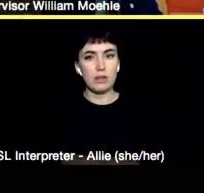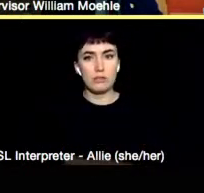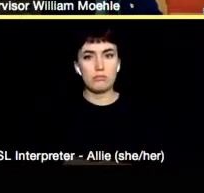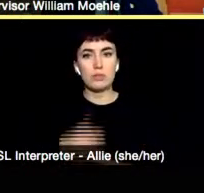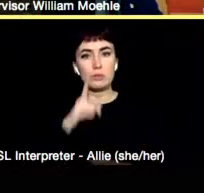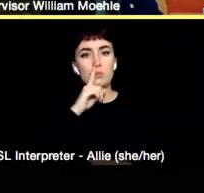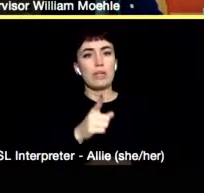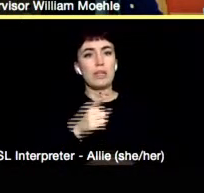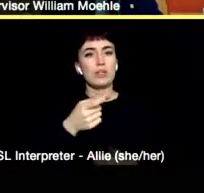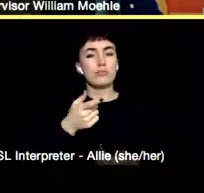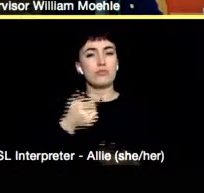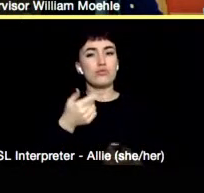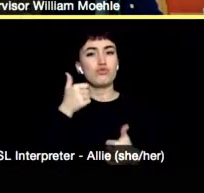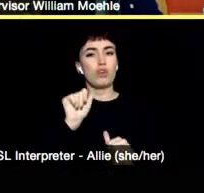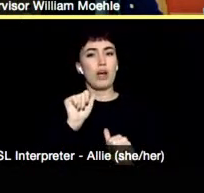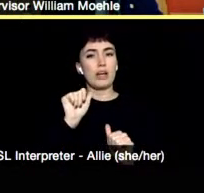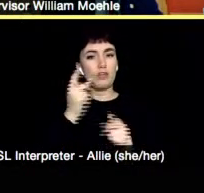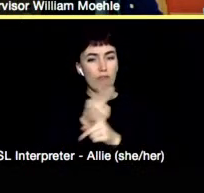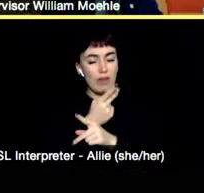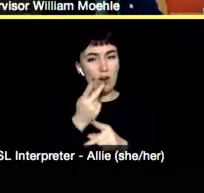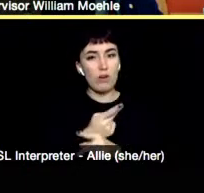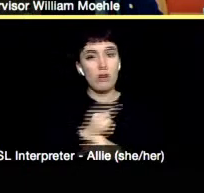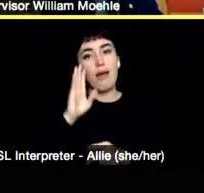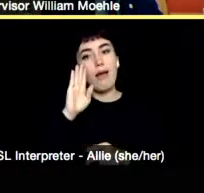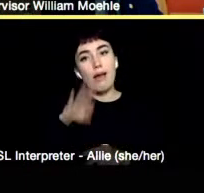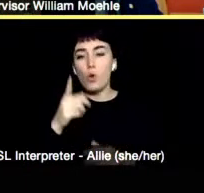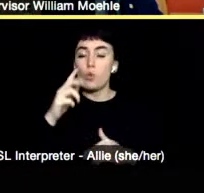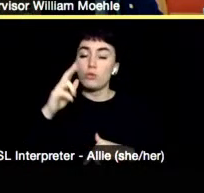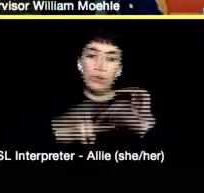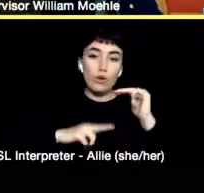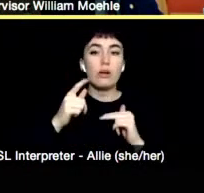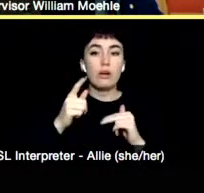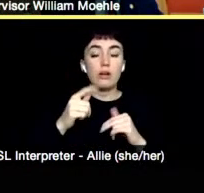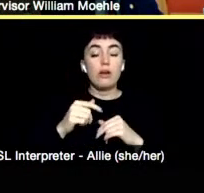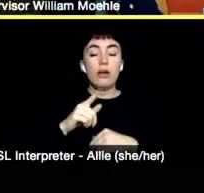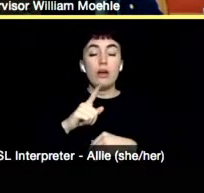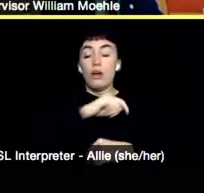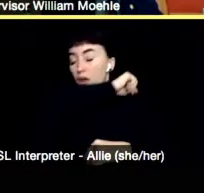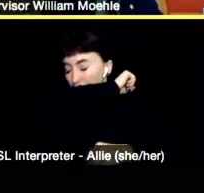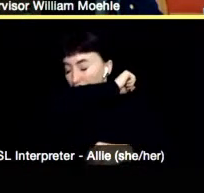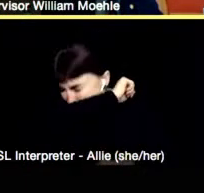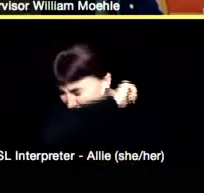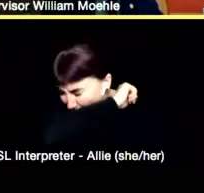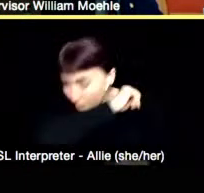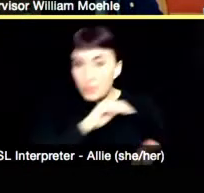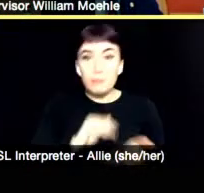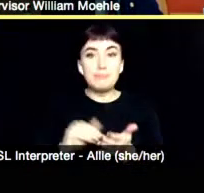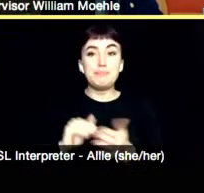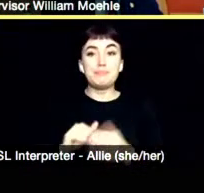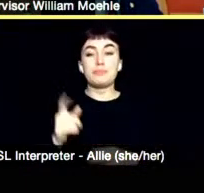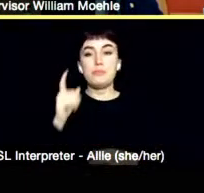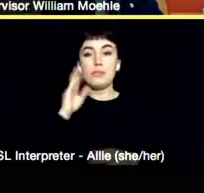really try to nail down as close as we, and I know construction does change orders happen.